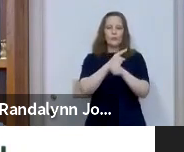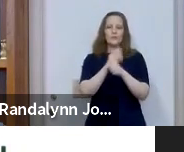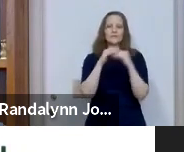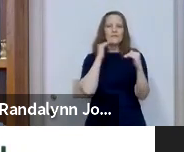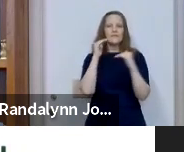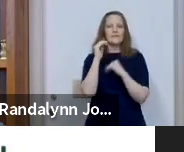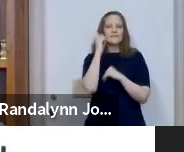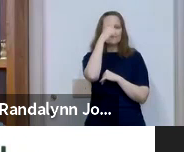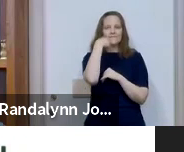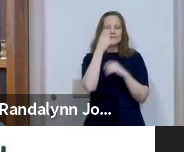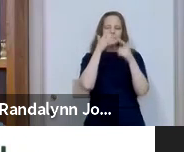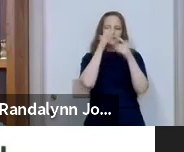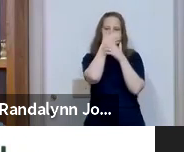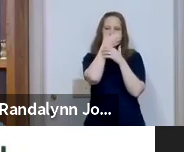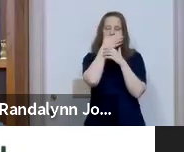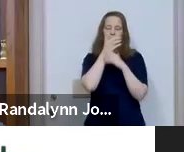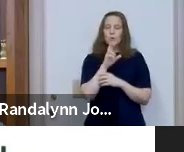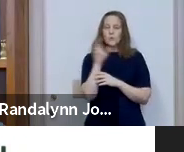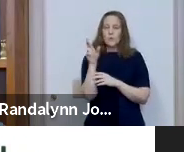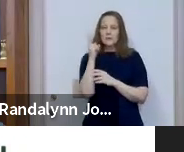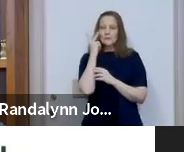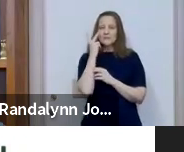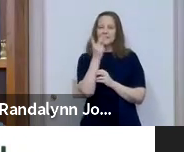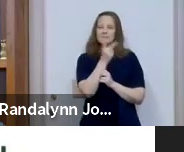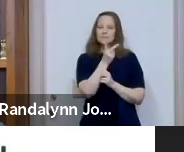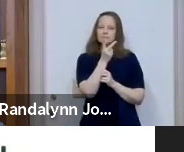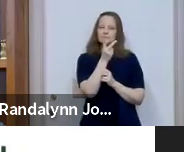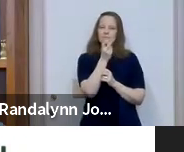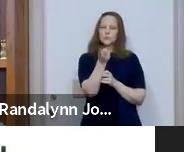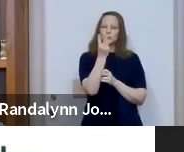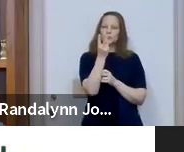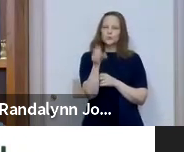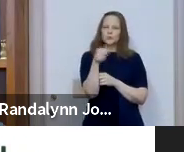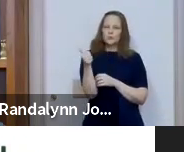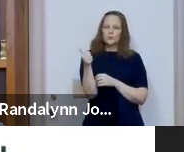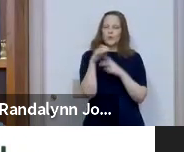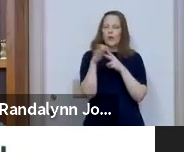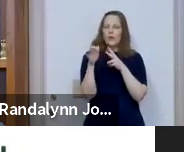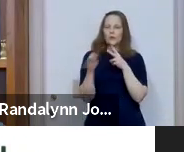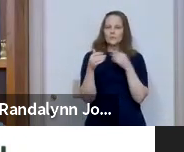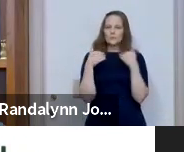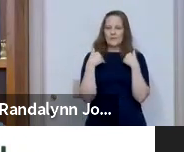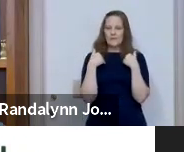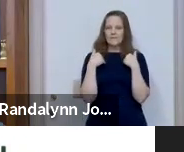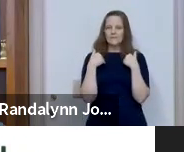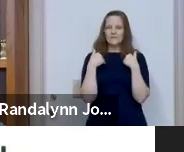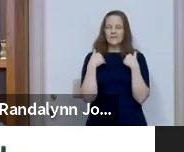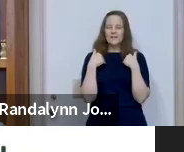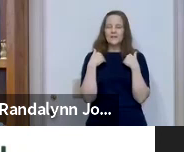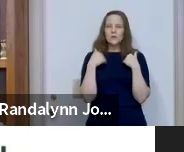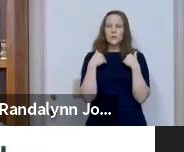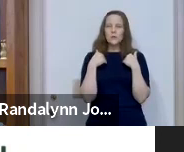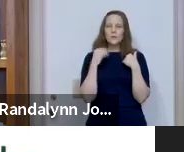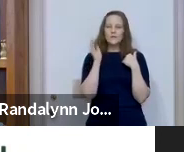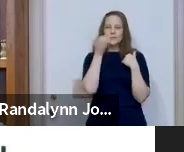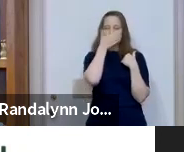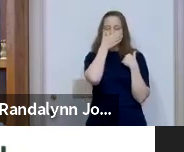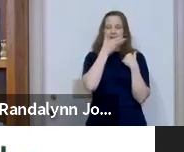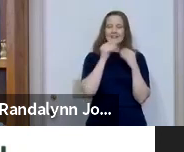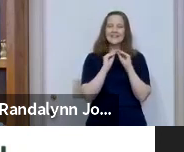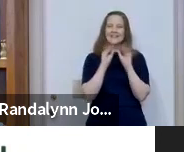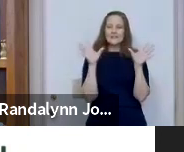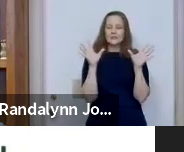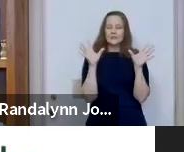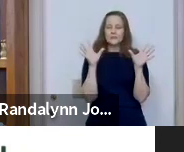covering. On the right-hand side, you see a couple other options that we have. We have an opaque mask and we have clear masks as